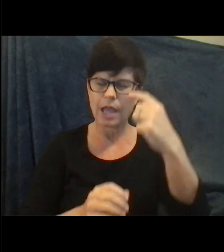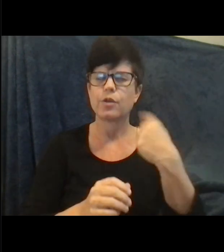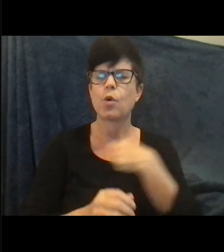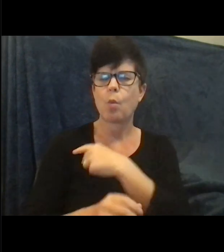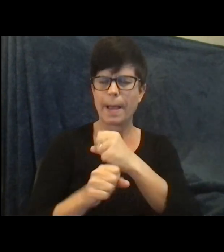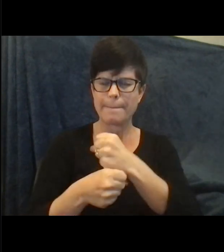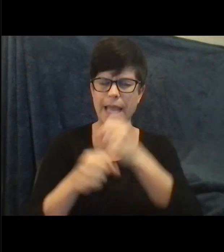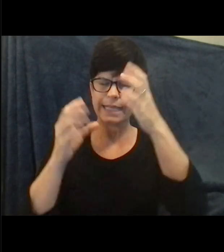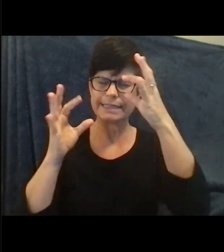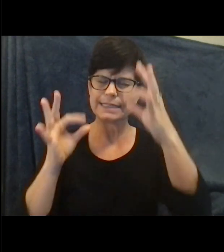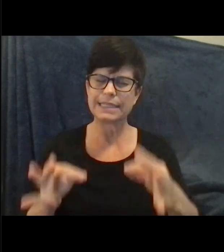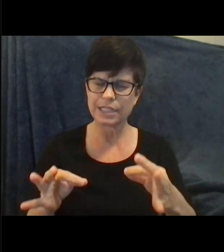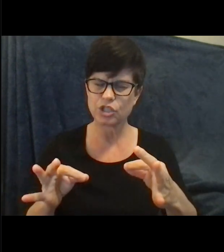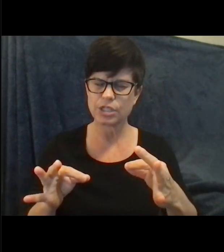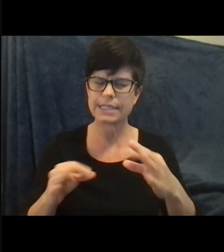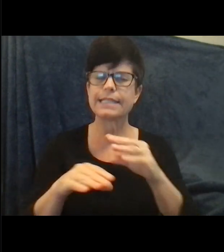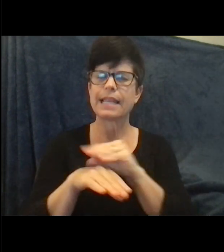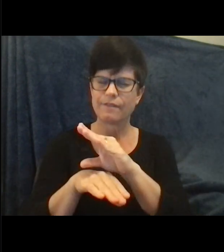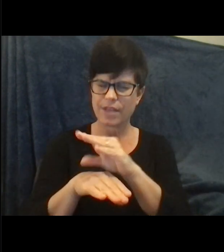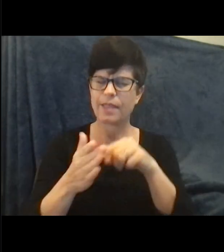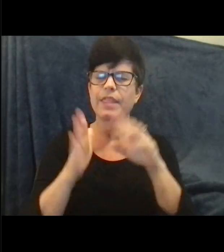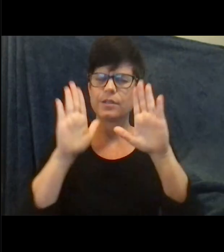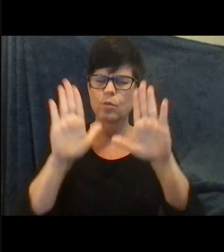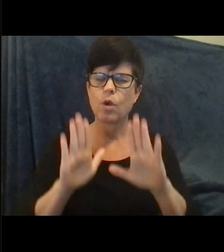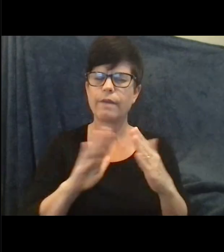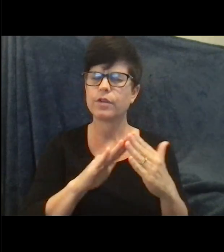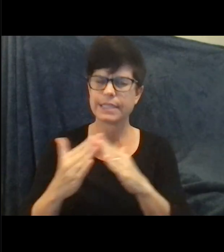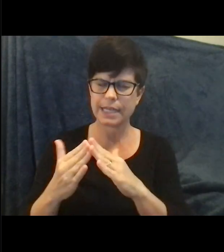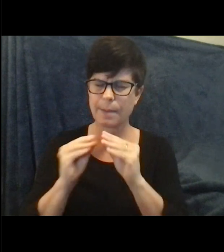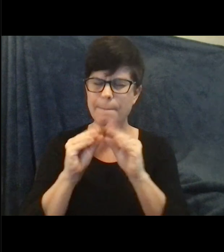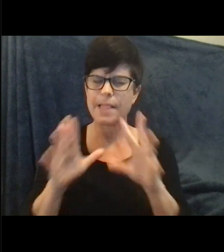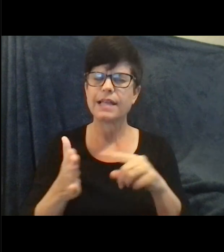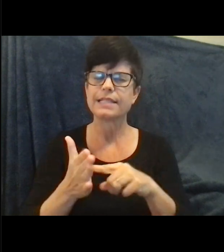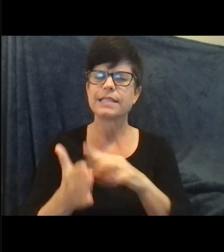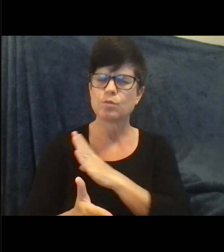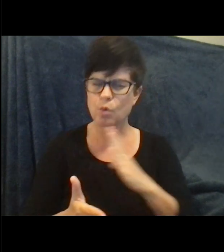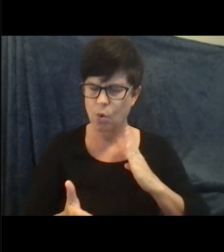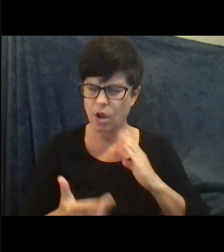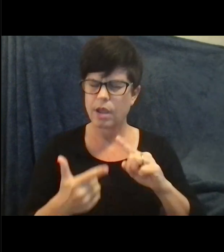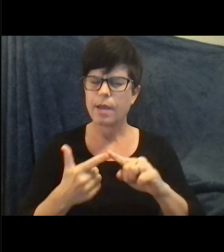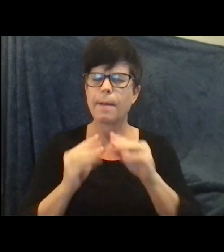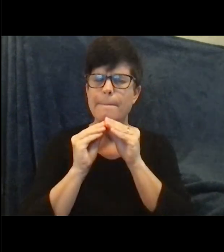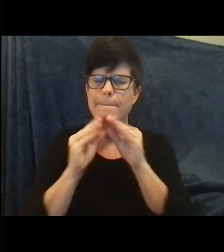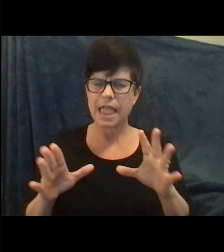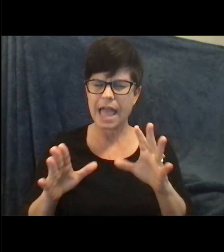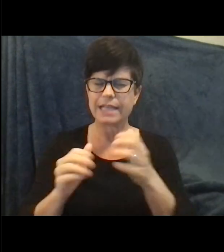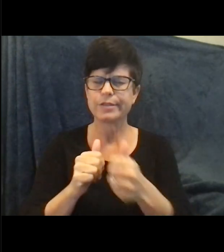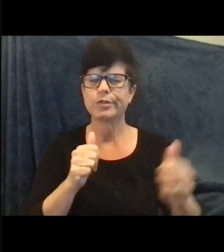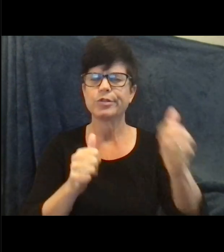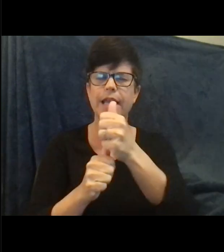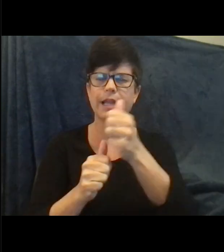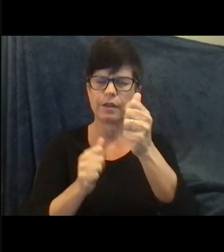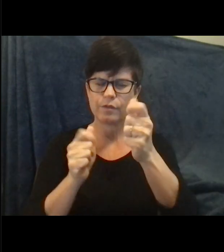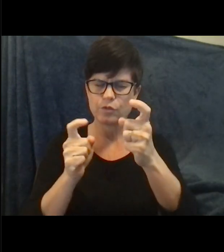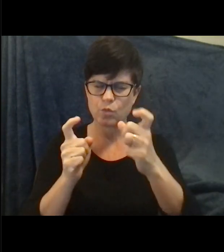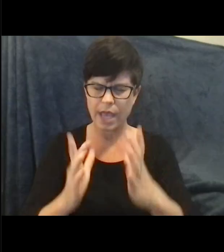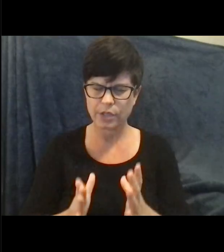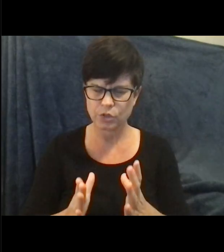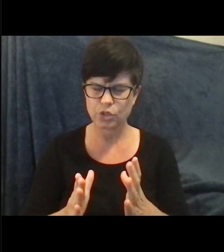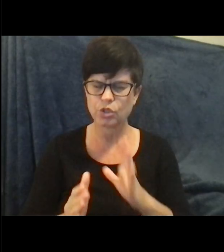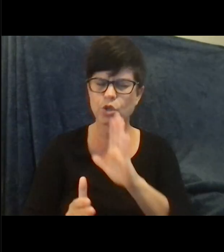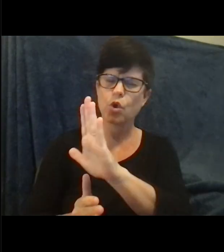city. Bless this board, bless our executive director, her staff,